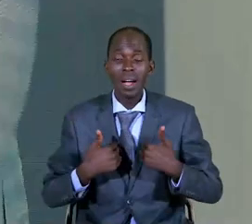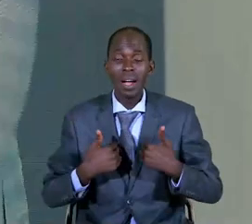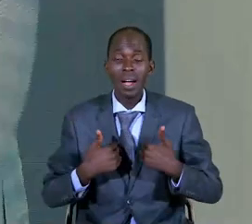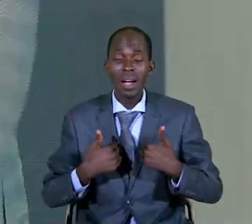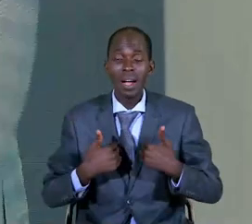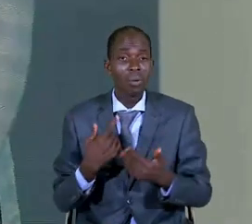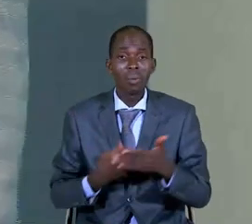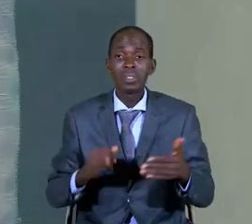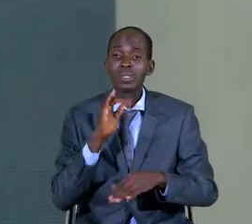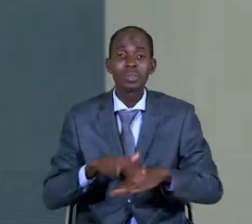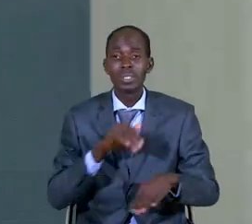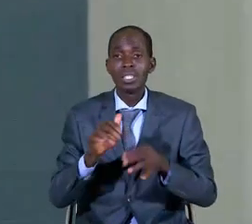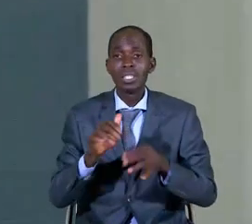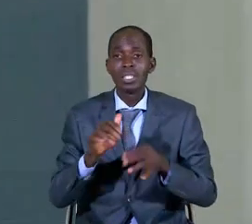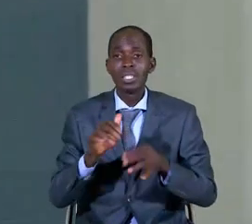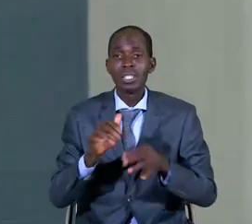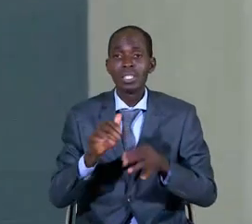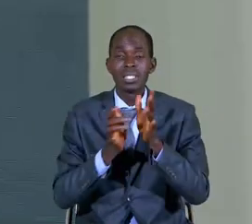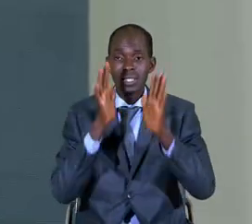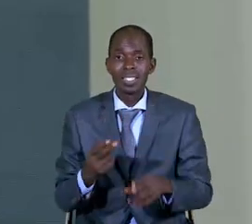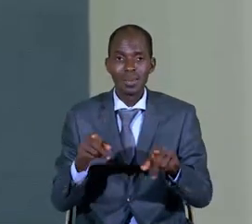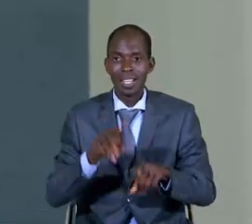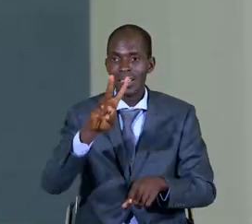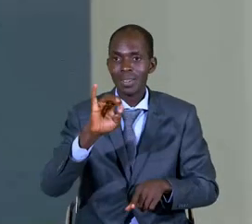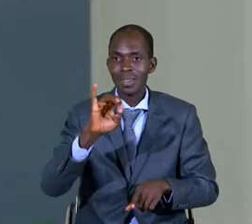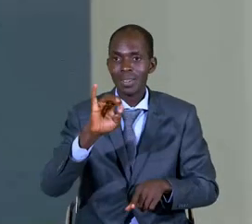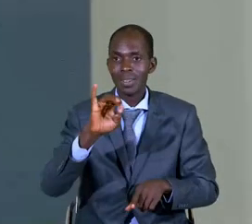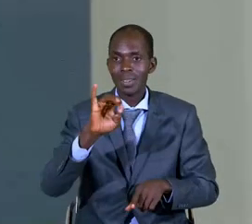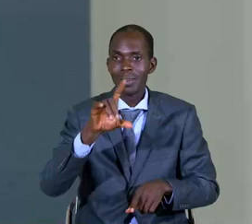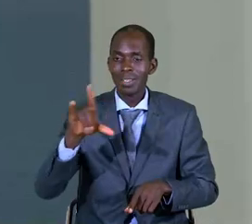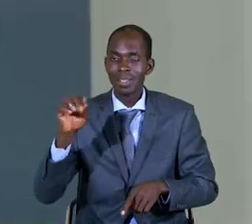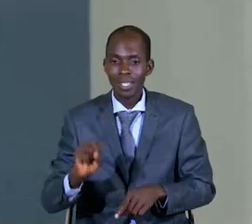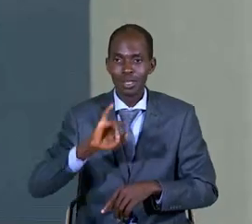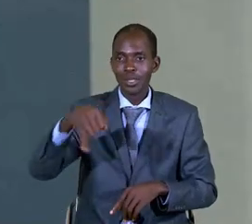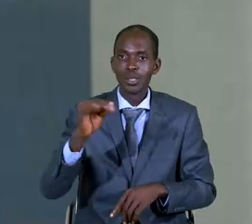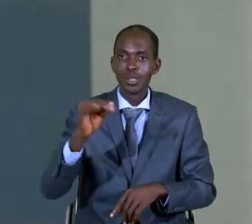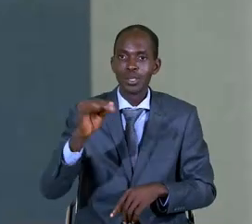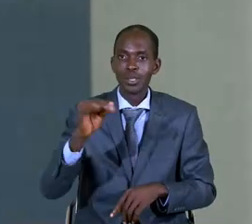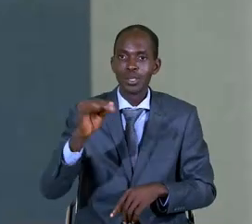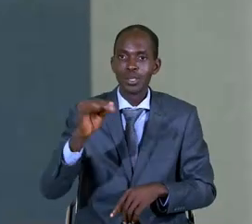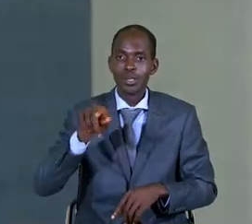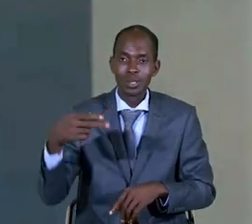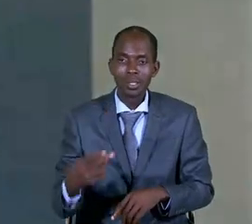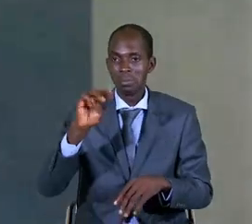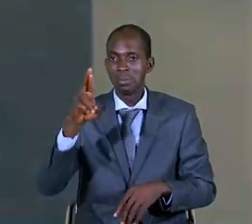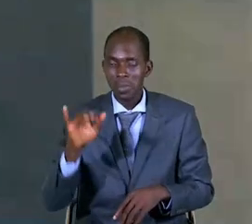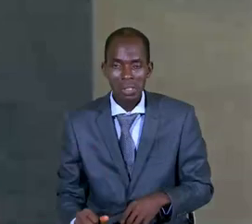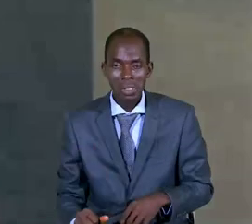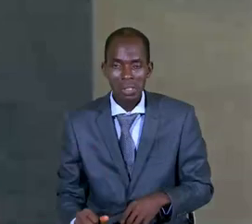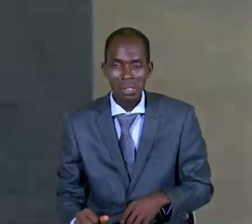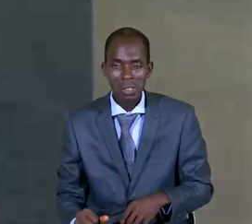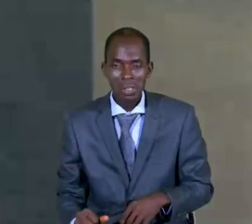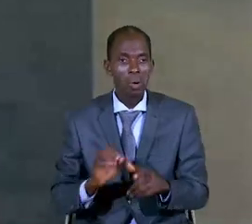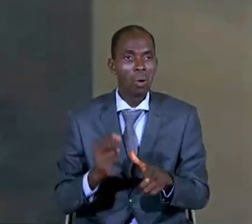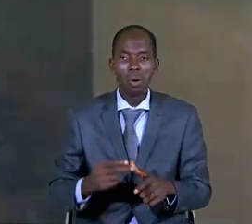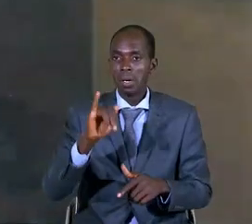so-called Christian name, like William, like Stephen, like Joseph, like Josephine, like Mary. He might have